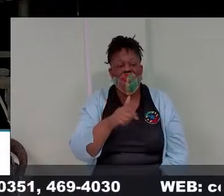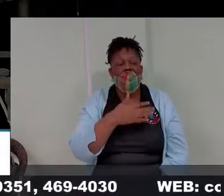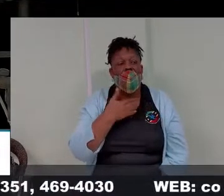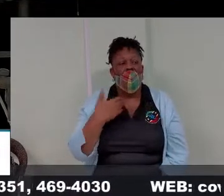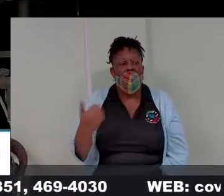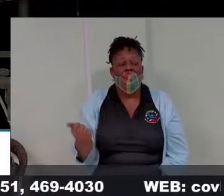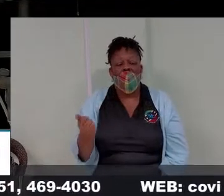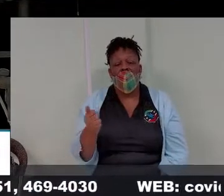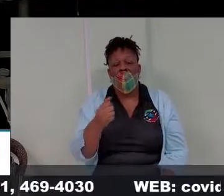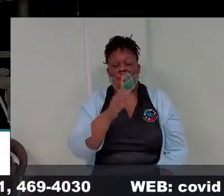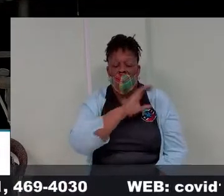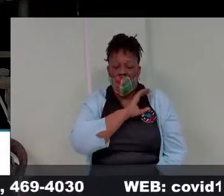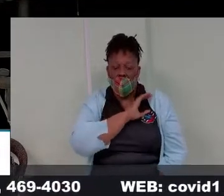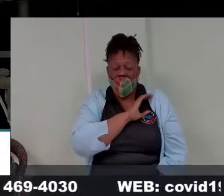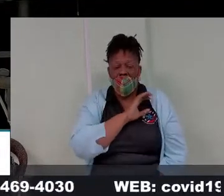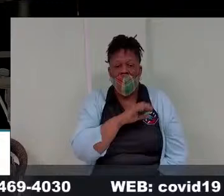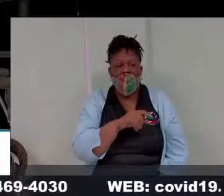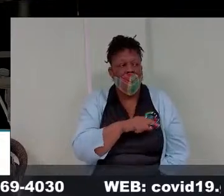Southwell, and